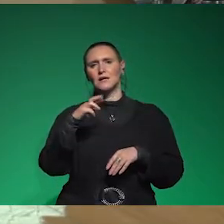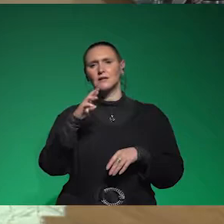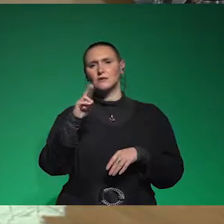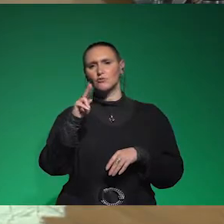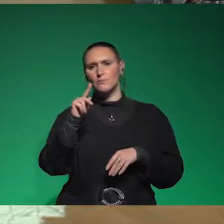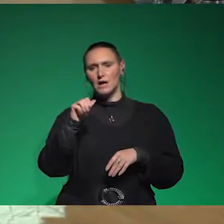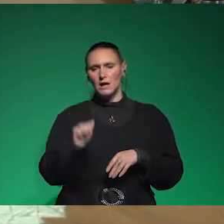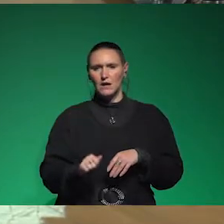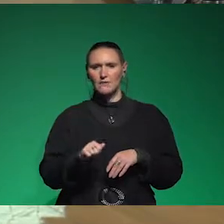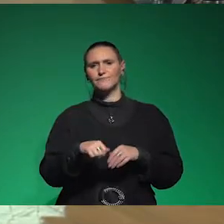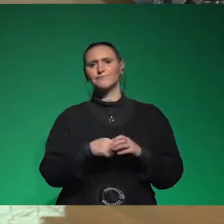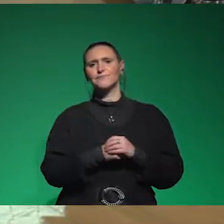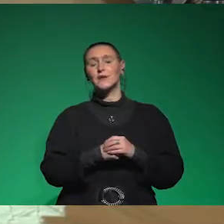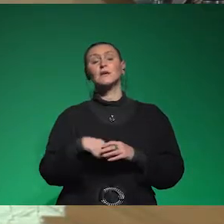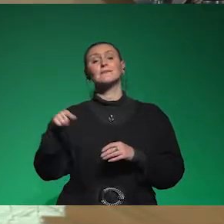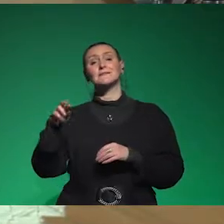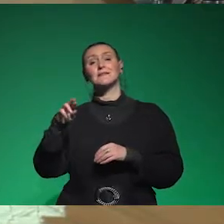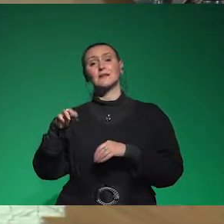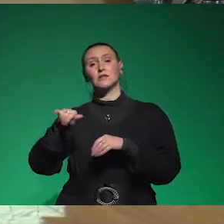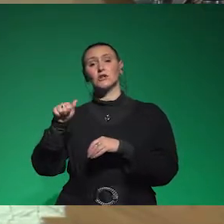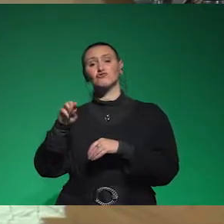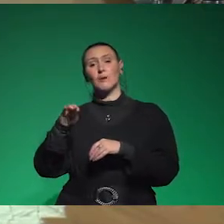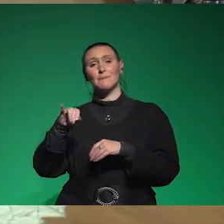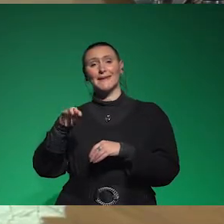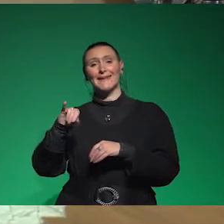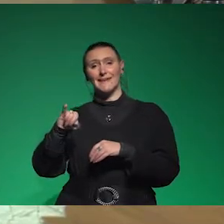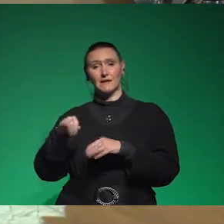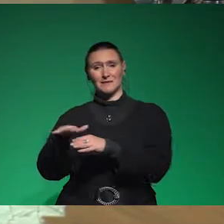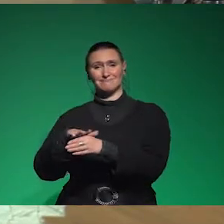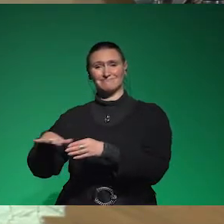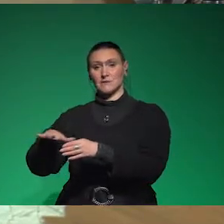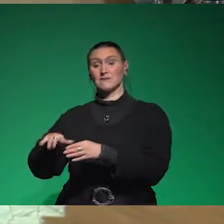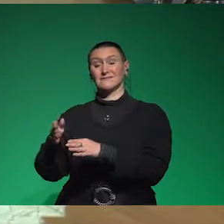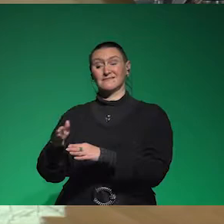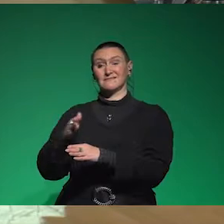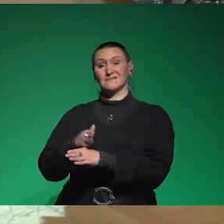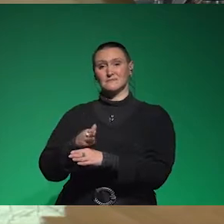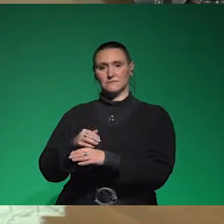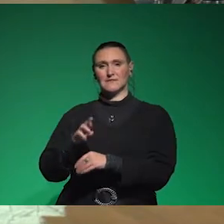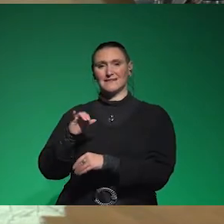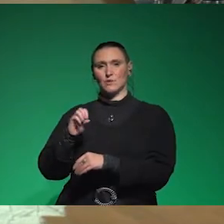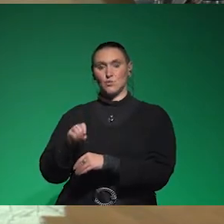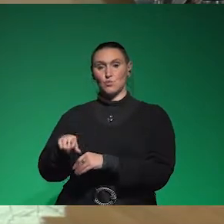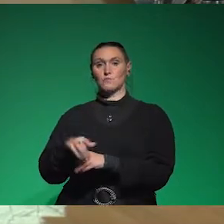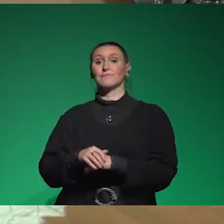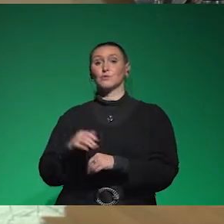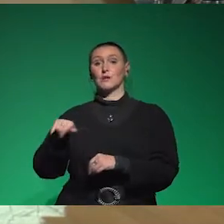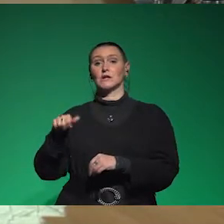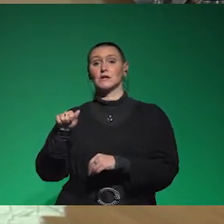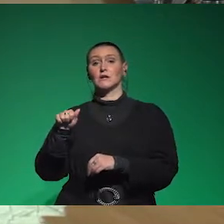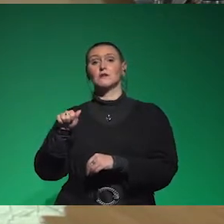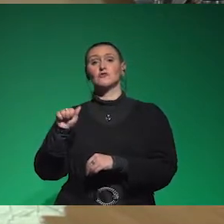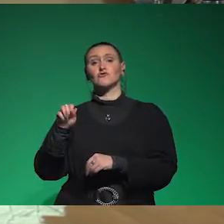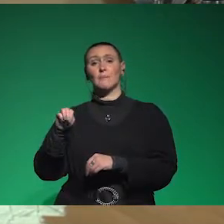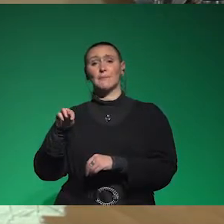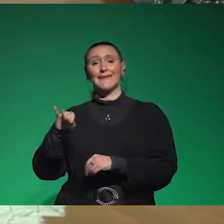that Göttingen University have research also over there. And then we're working with the local people, of course, and